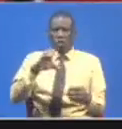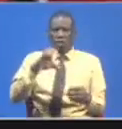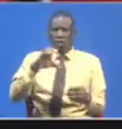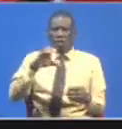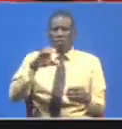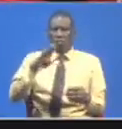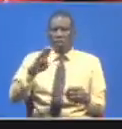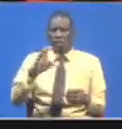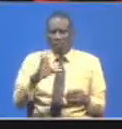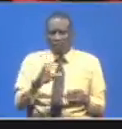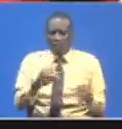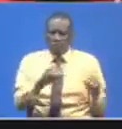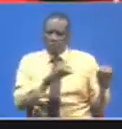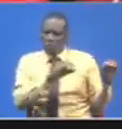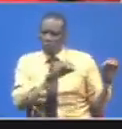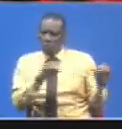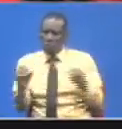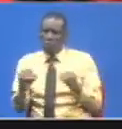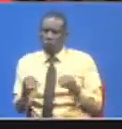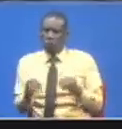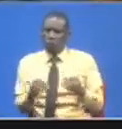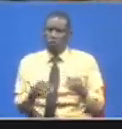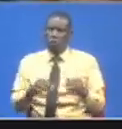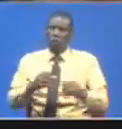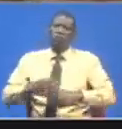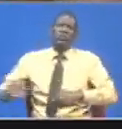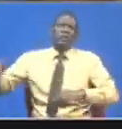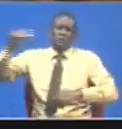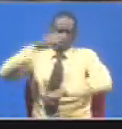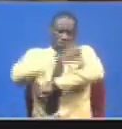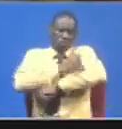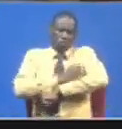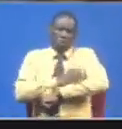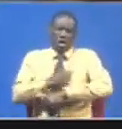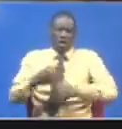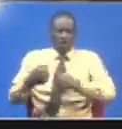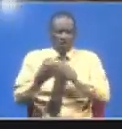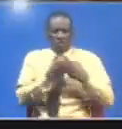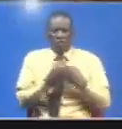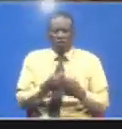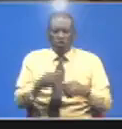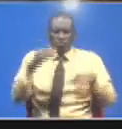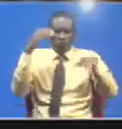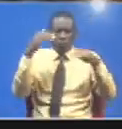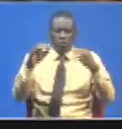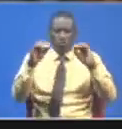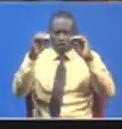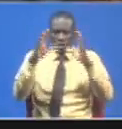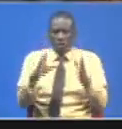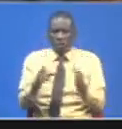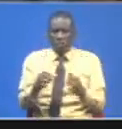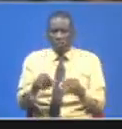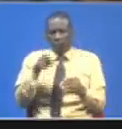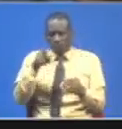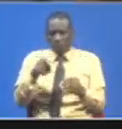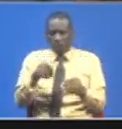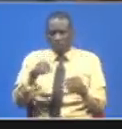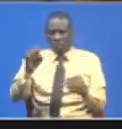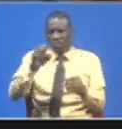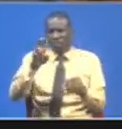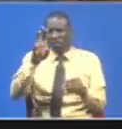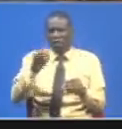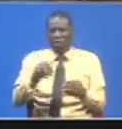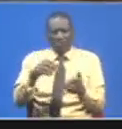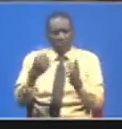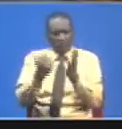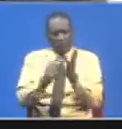curriculum moves towards senior school. A shortage of trained STEM teachers threatens to derail the transition. According to a new